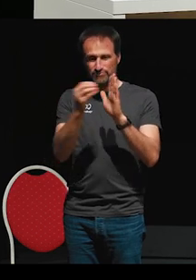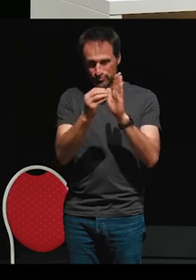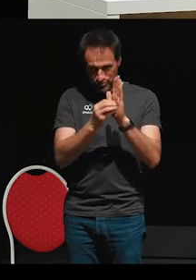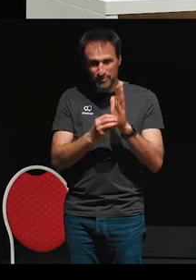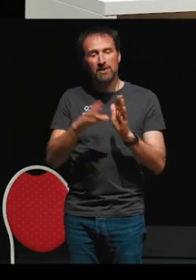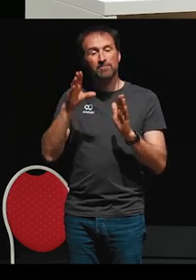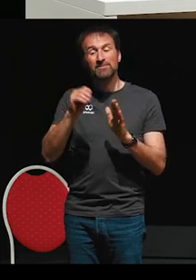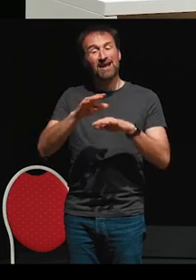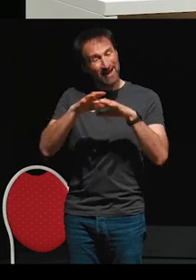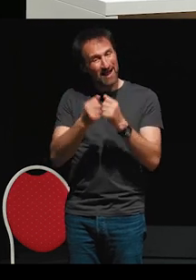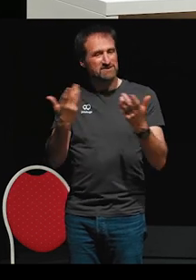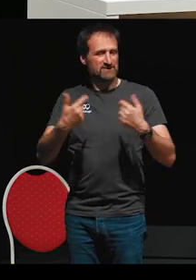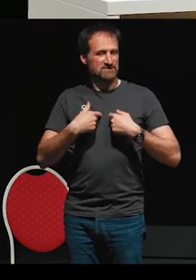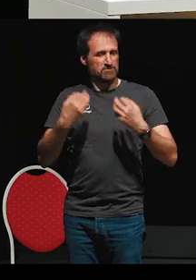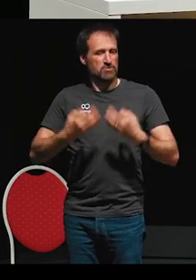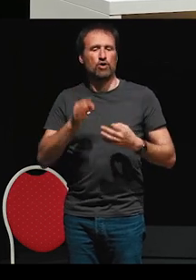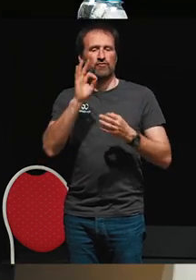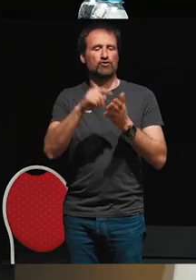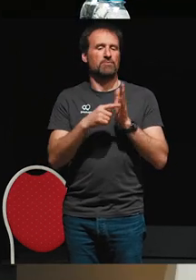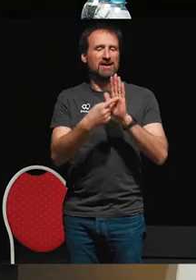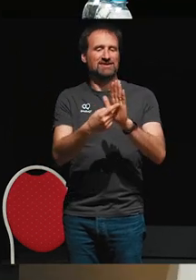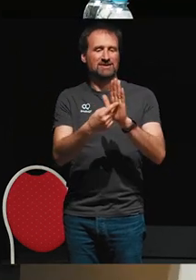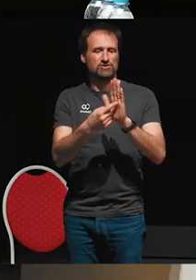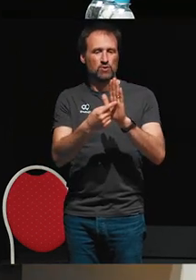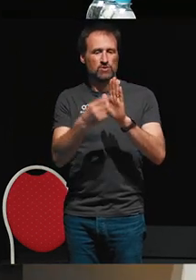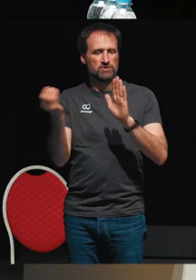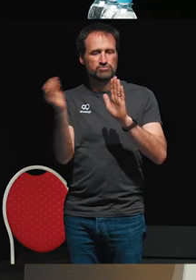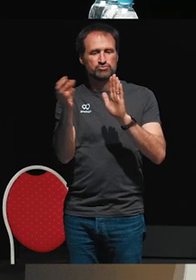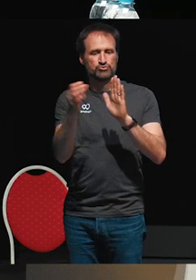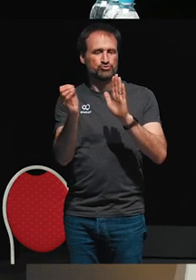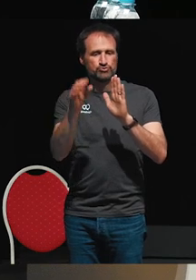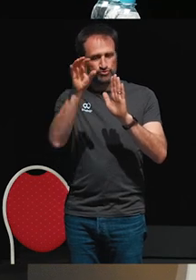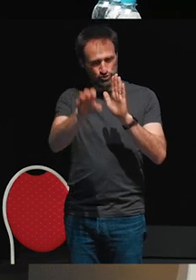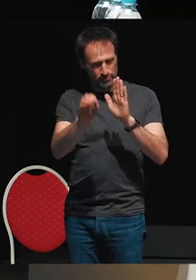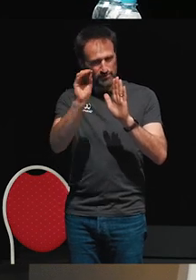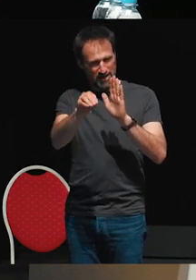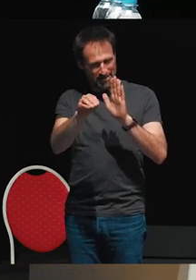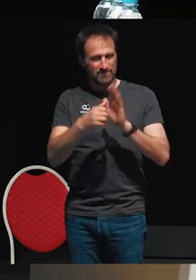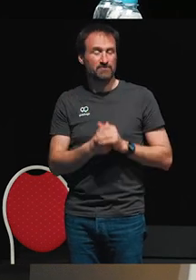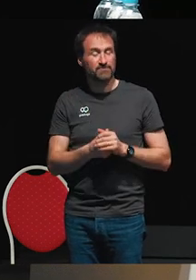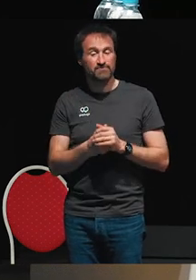presentation. So this is how we are building